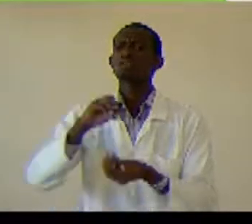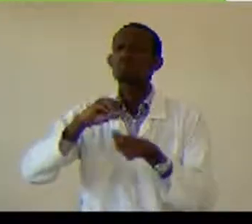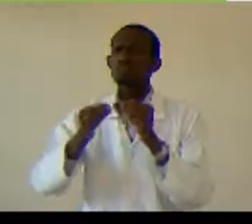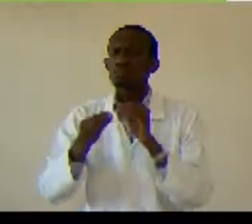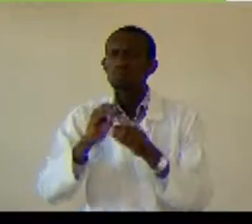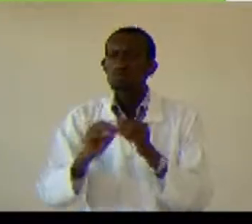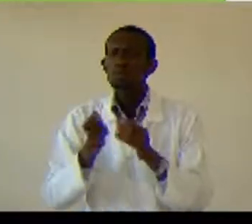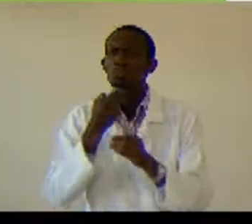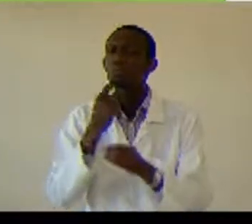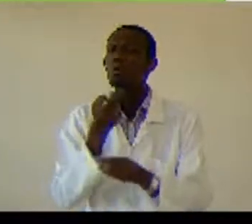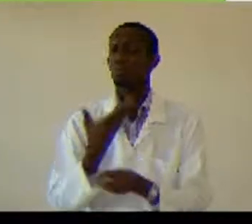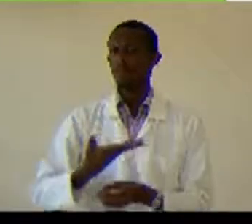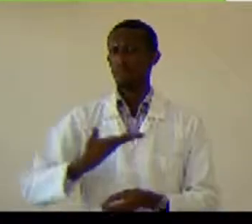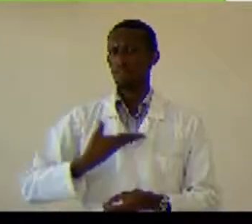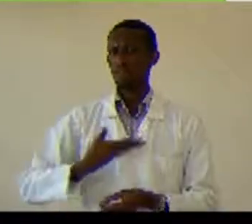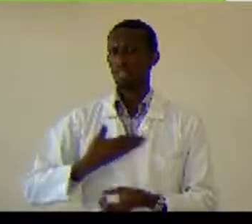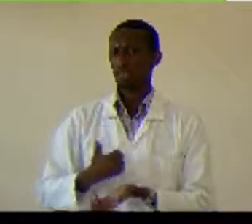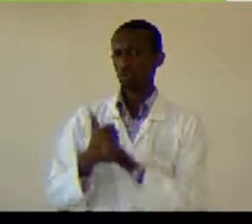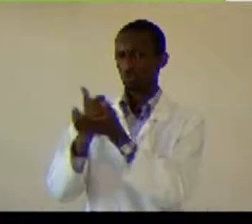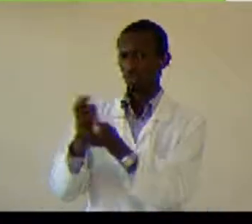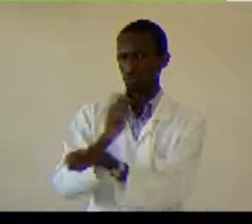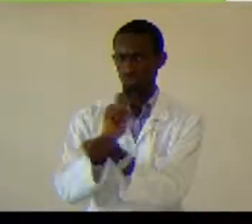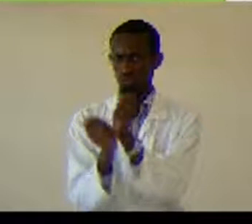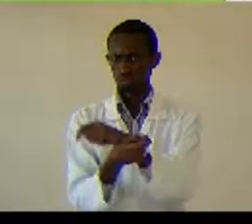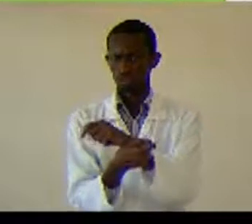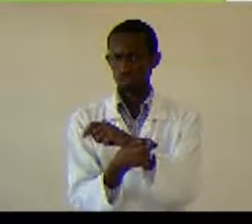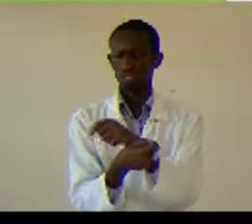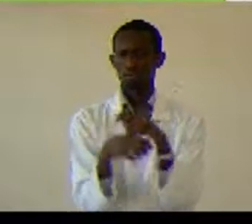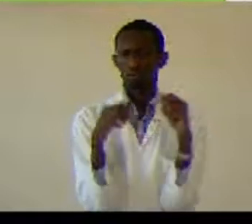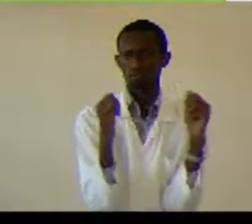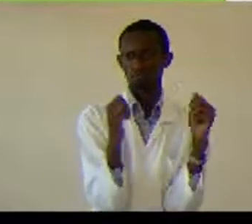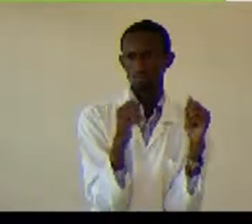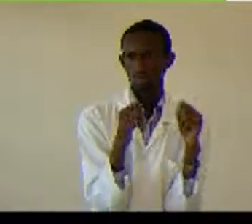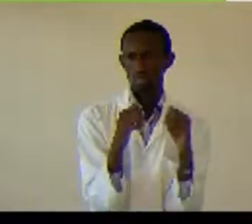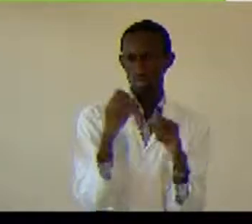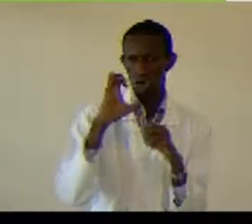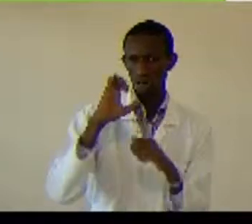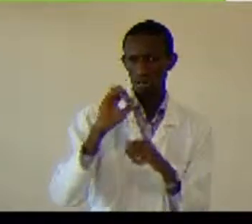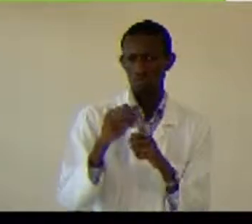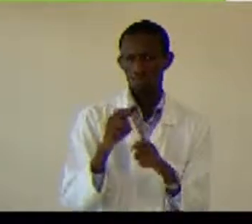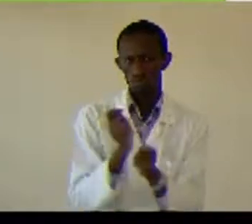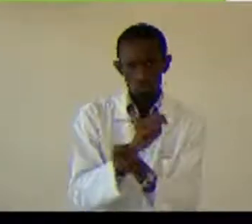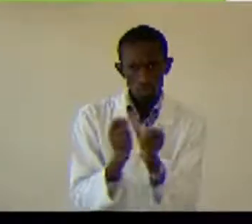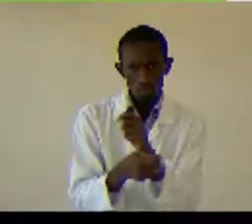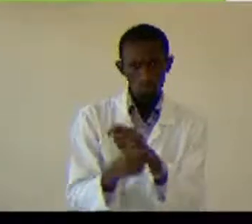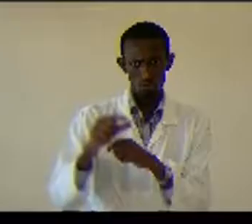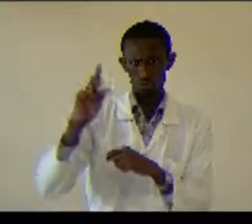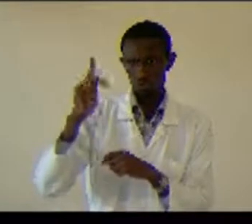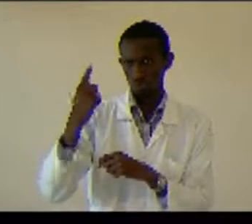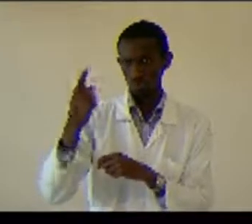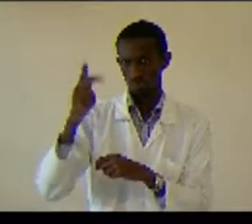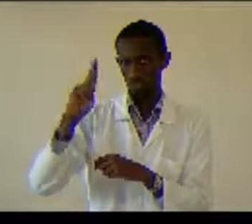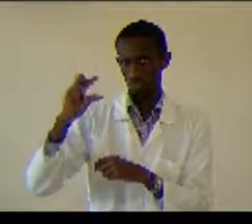heat required to change the state of ice from, the state of 1 kilogram of